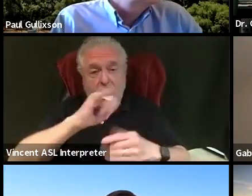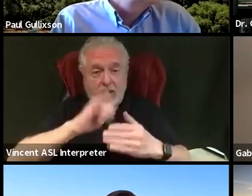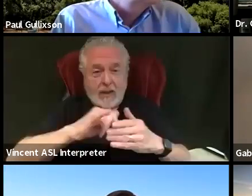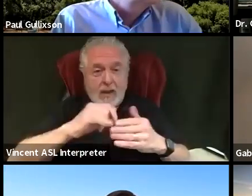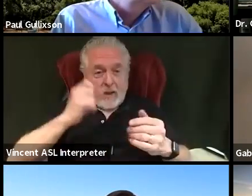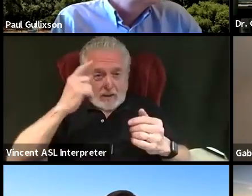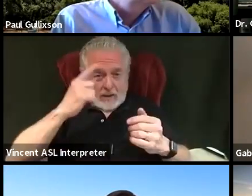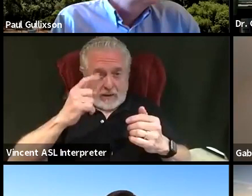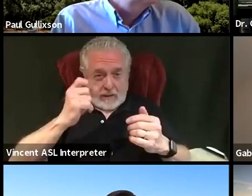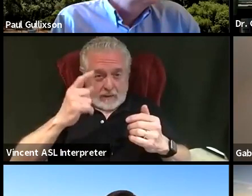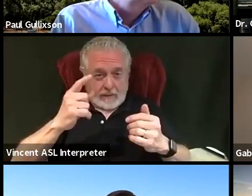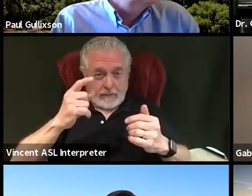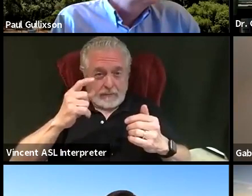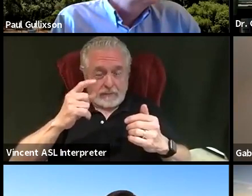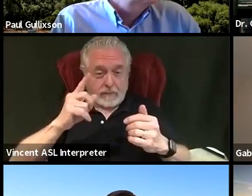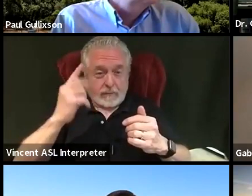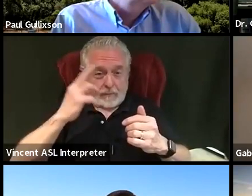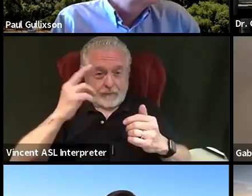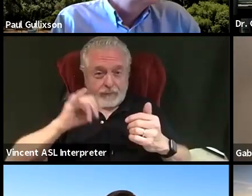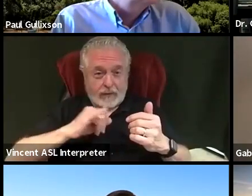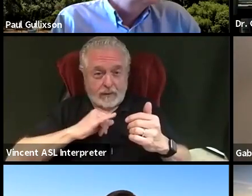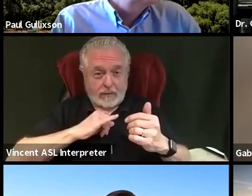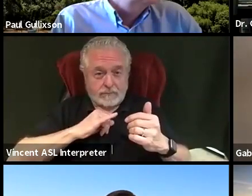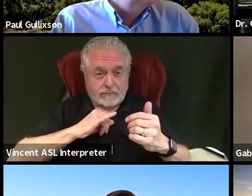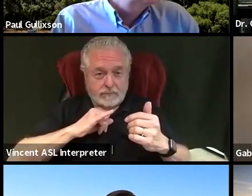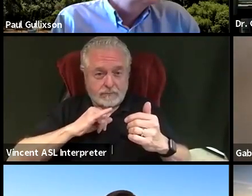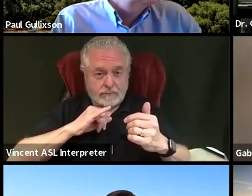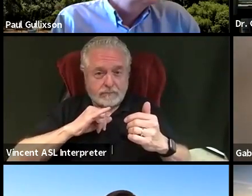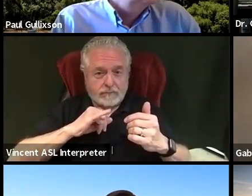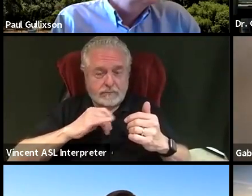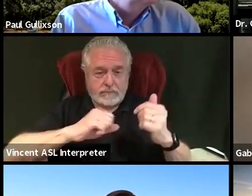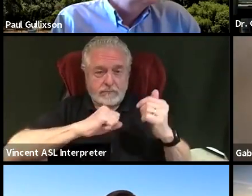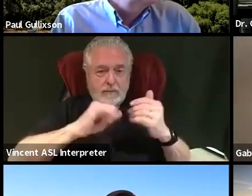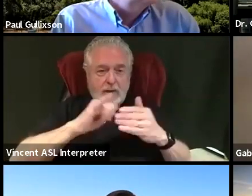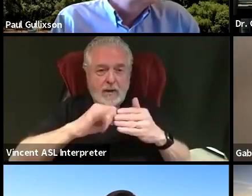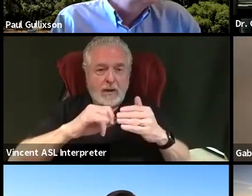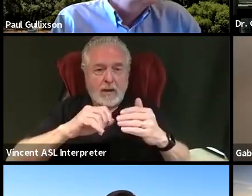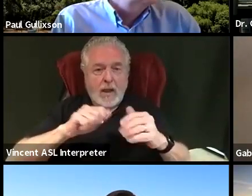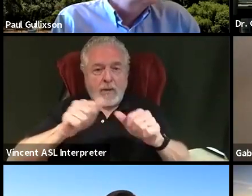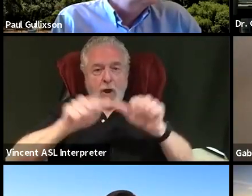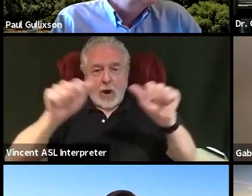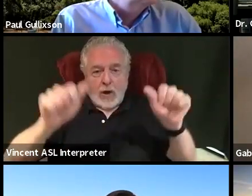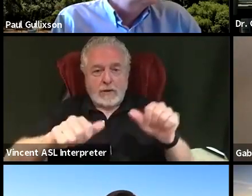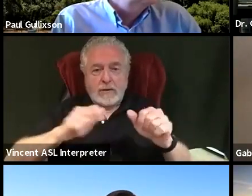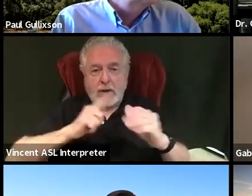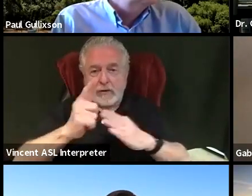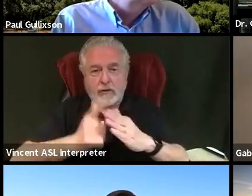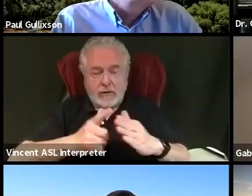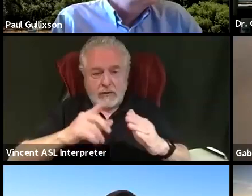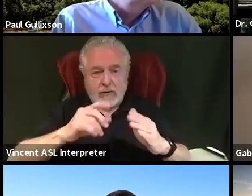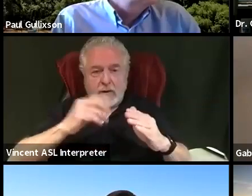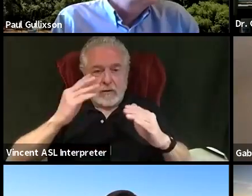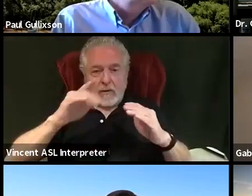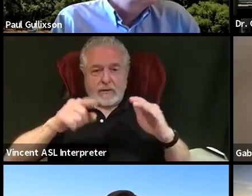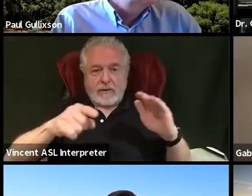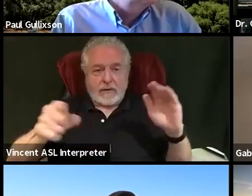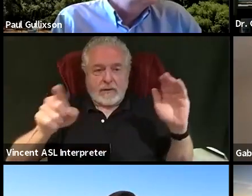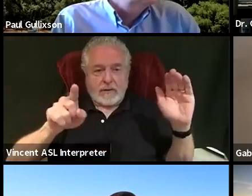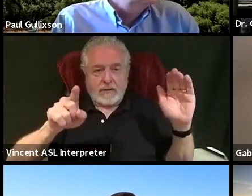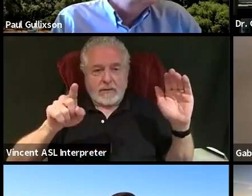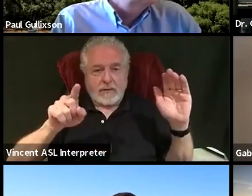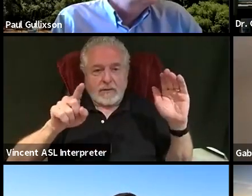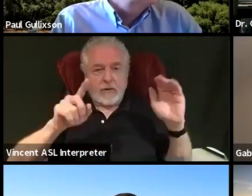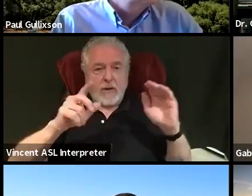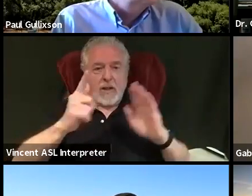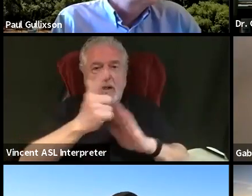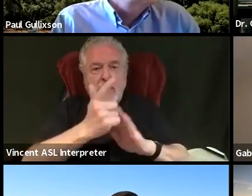I understand the only reason I'm cautious about that, I'm an architect, not an attorney. So I don't know what